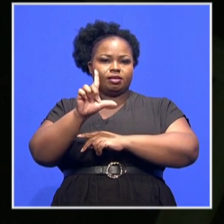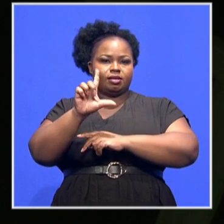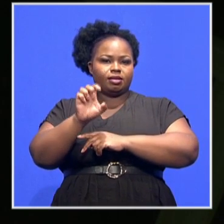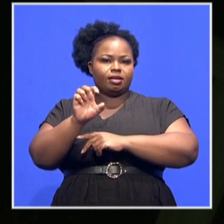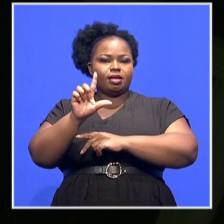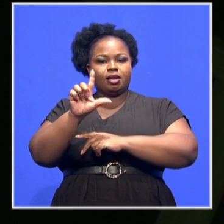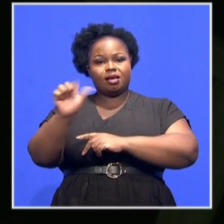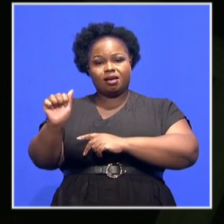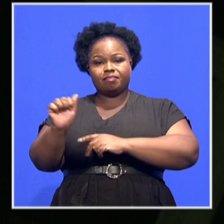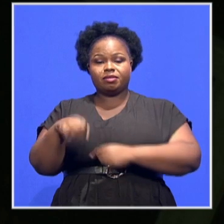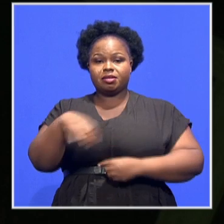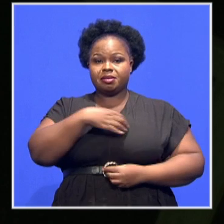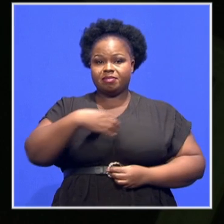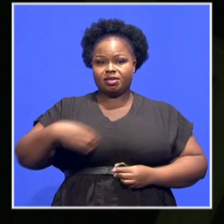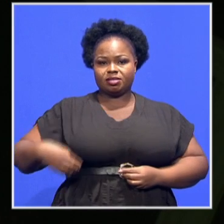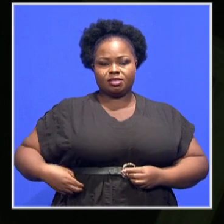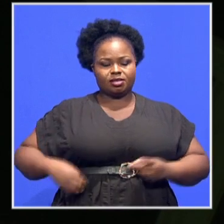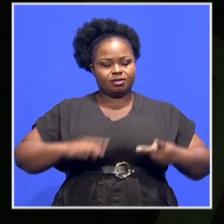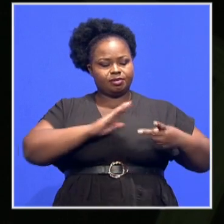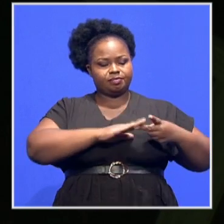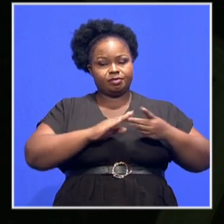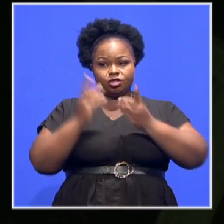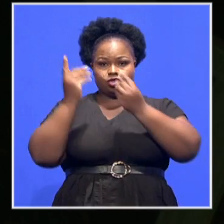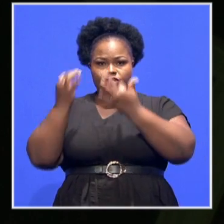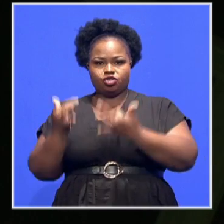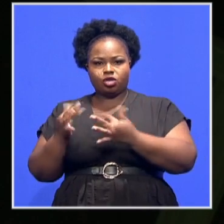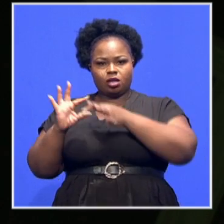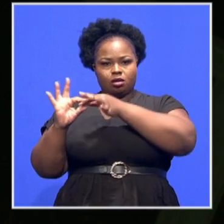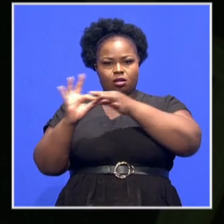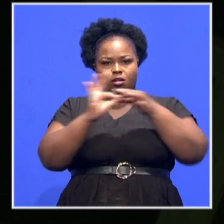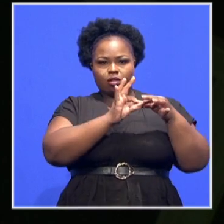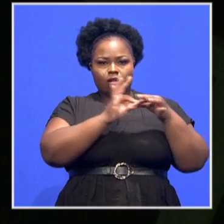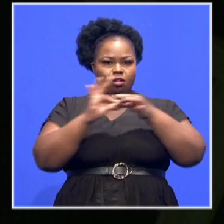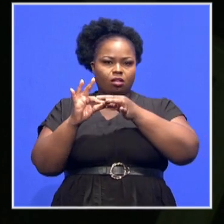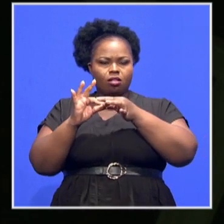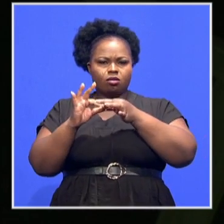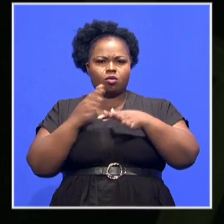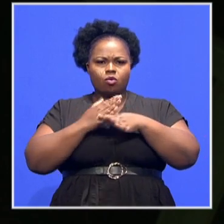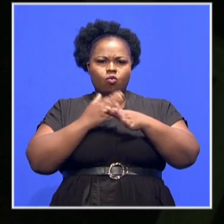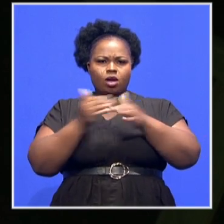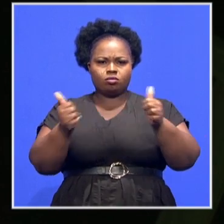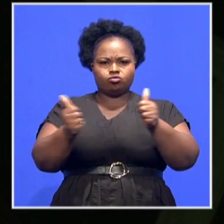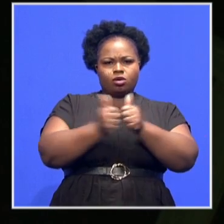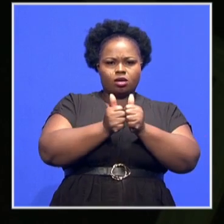our country cooperate, and they've been cooperating to good effect.